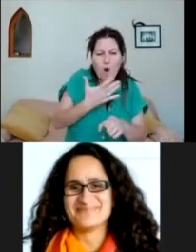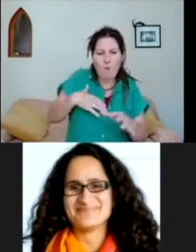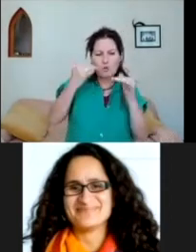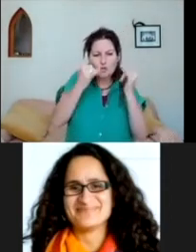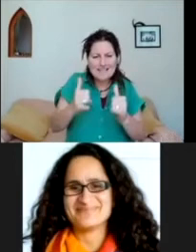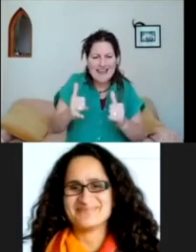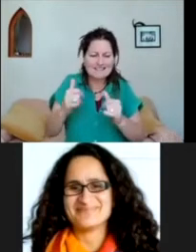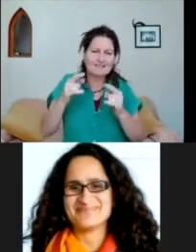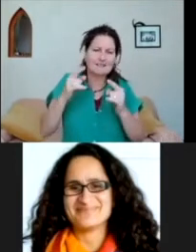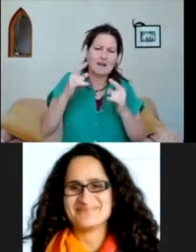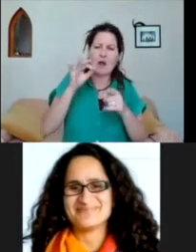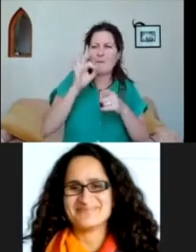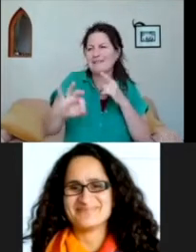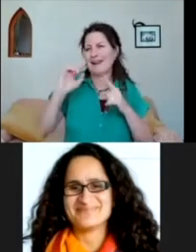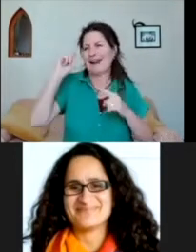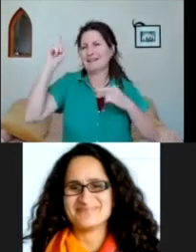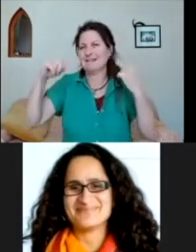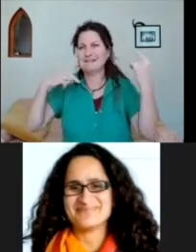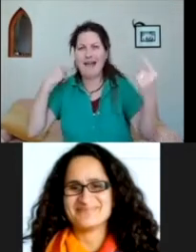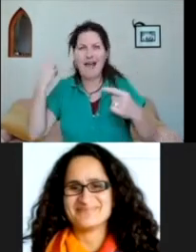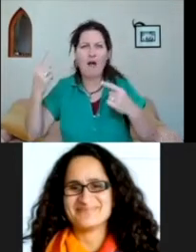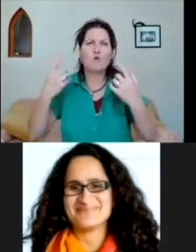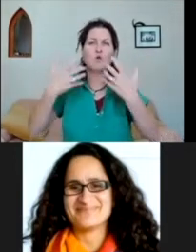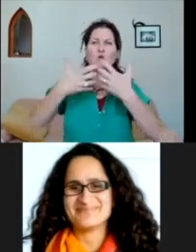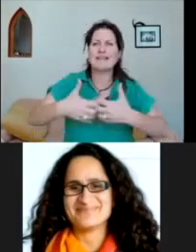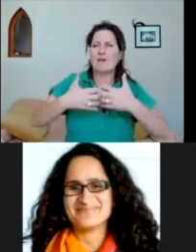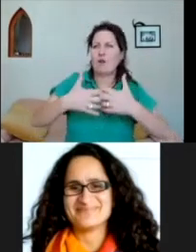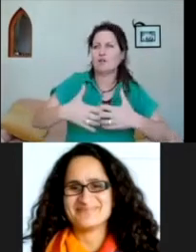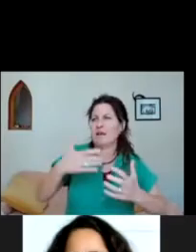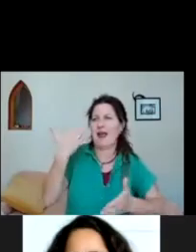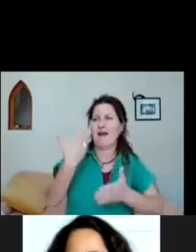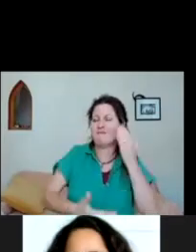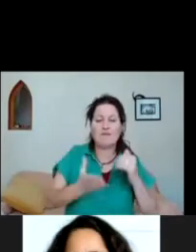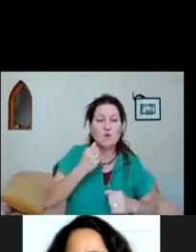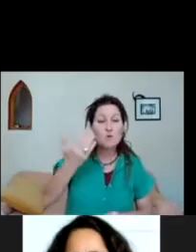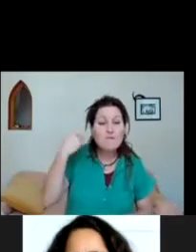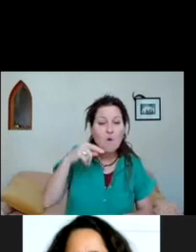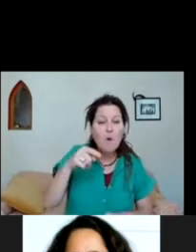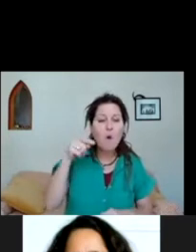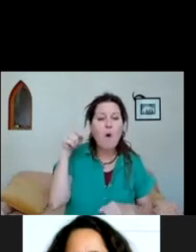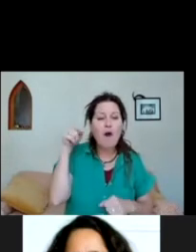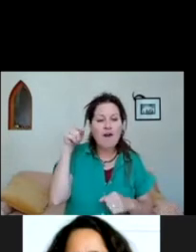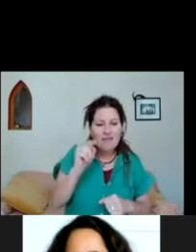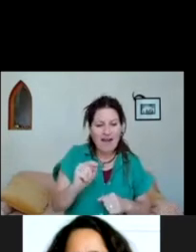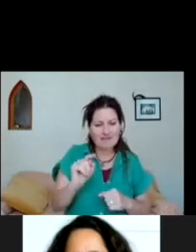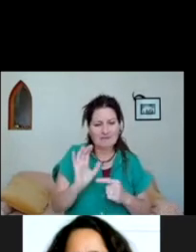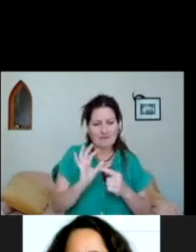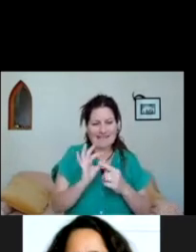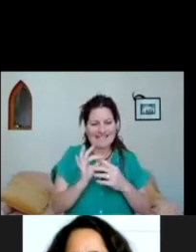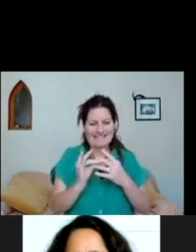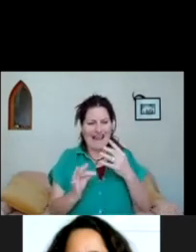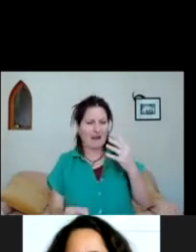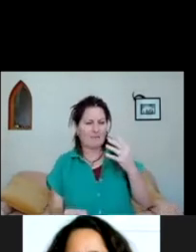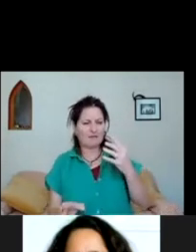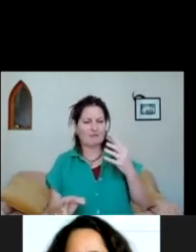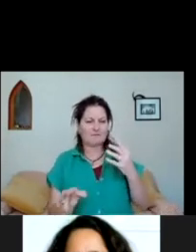sound world or technology that I've never used before. So it's that bit of it that we want to really be able to give people the opportunity